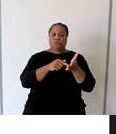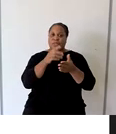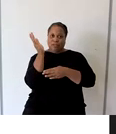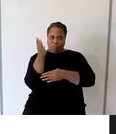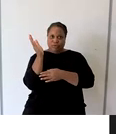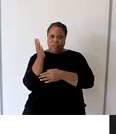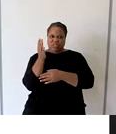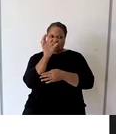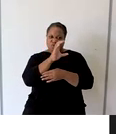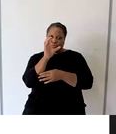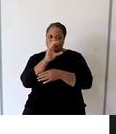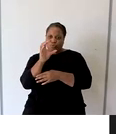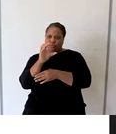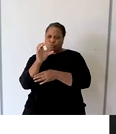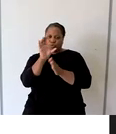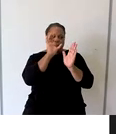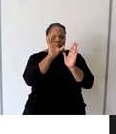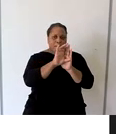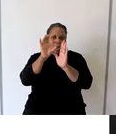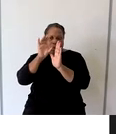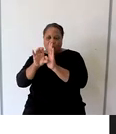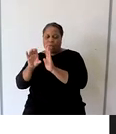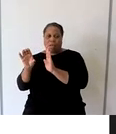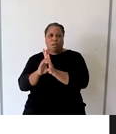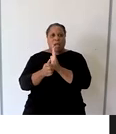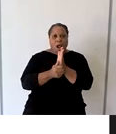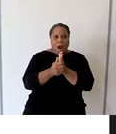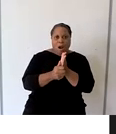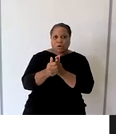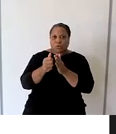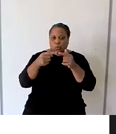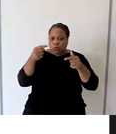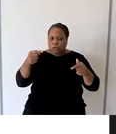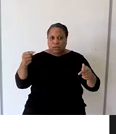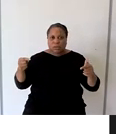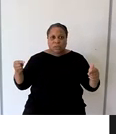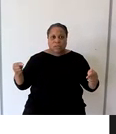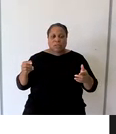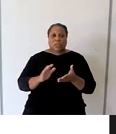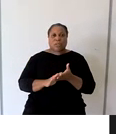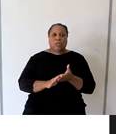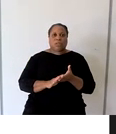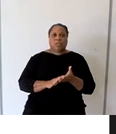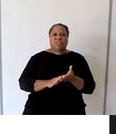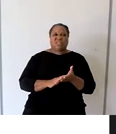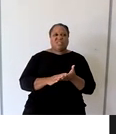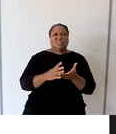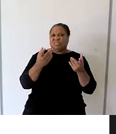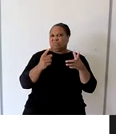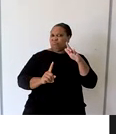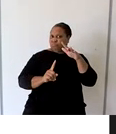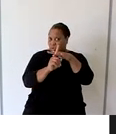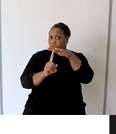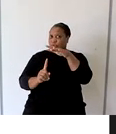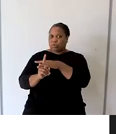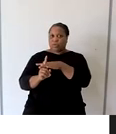searching for images of people with disabilities and searching for articles and different things, these are what came up, as if no